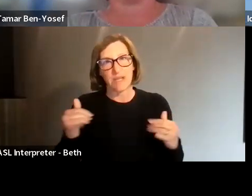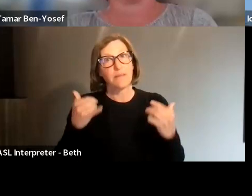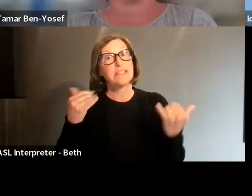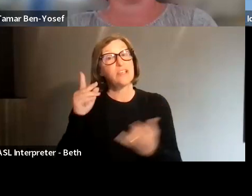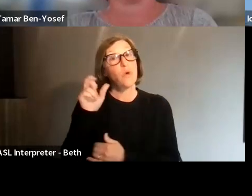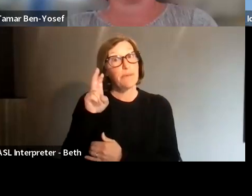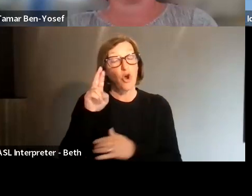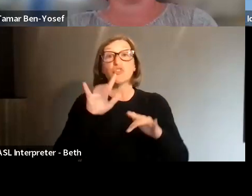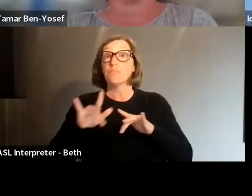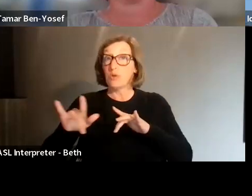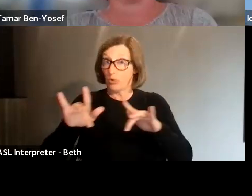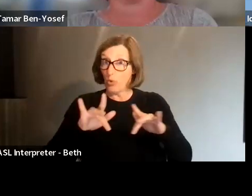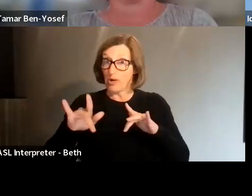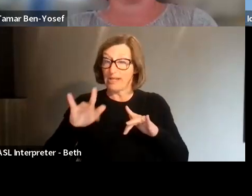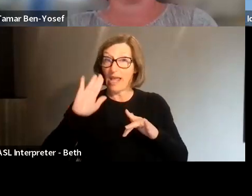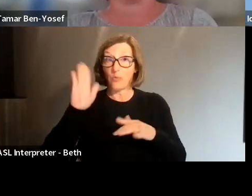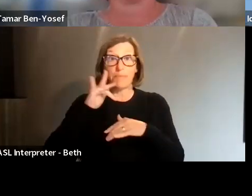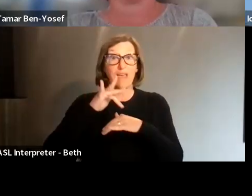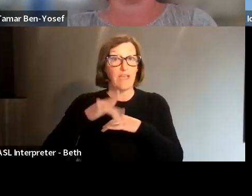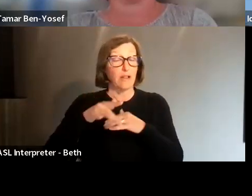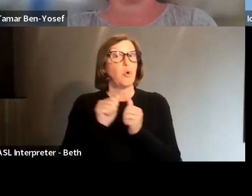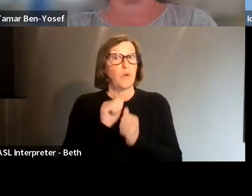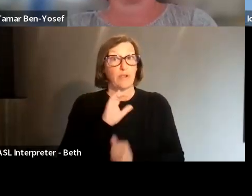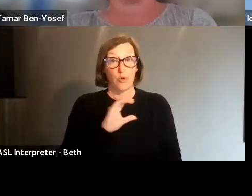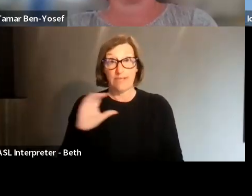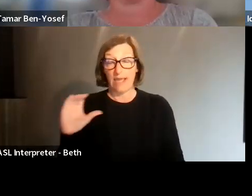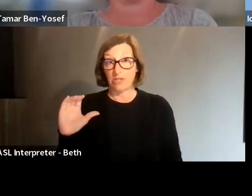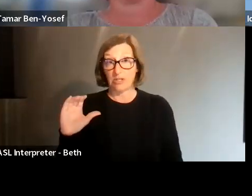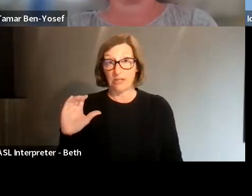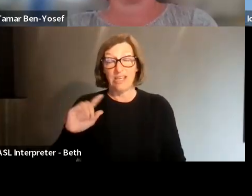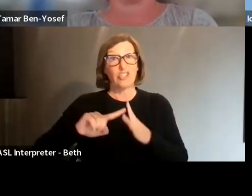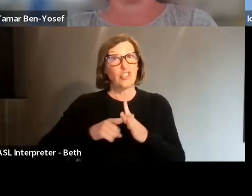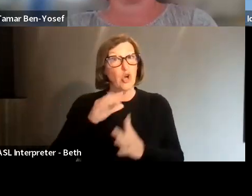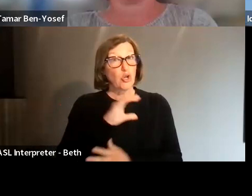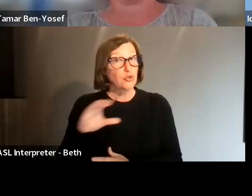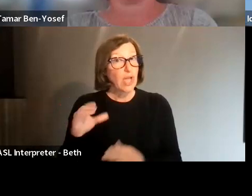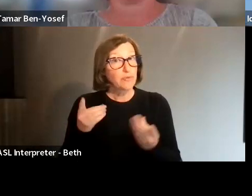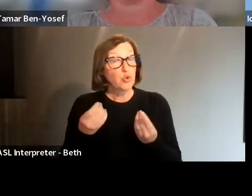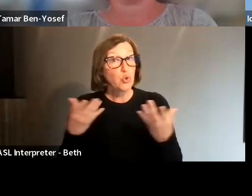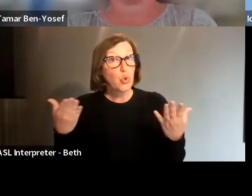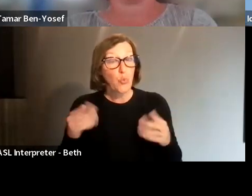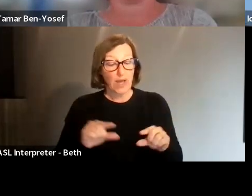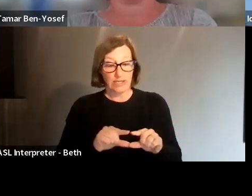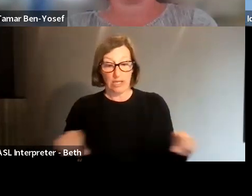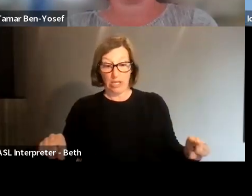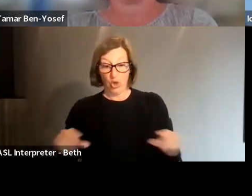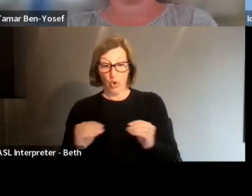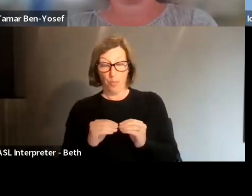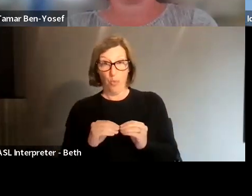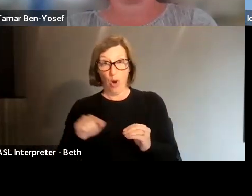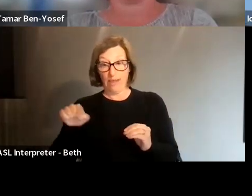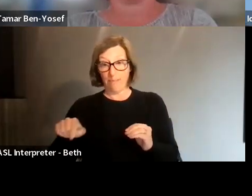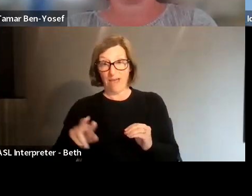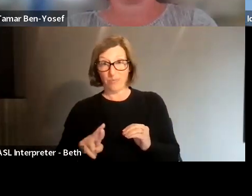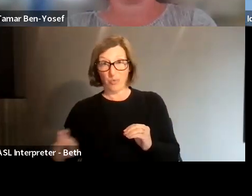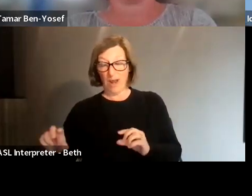being recorded and is available with closed captioning. To activate the closed captioning, please click More on the bottom right corner of